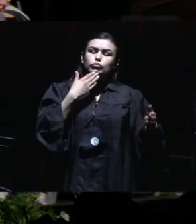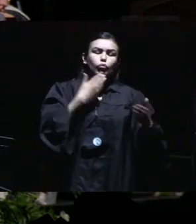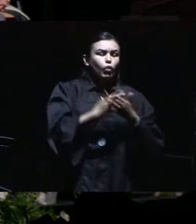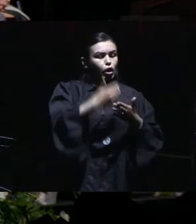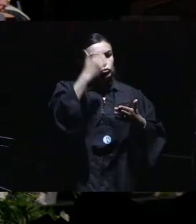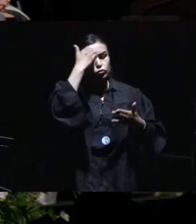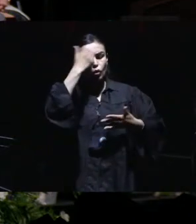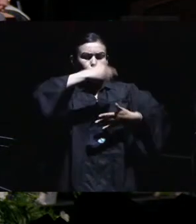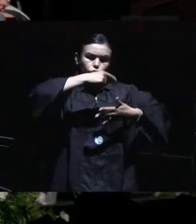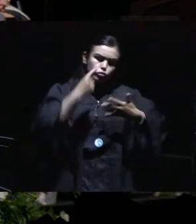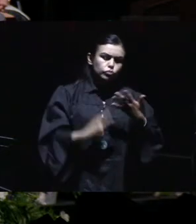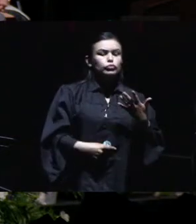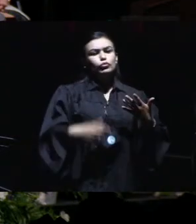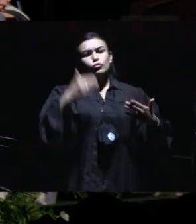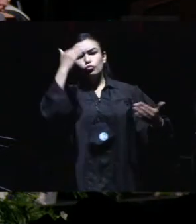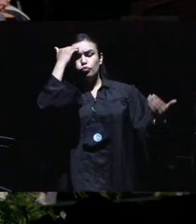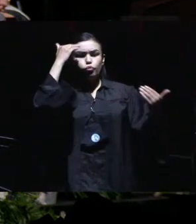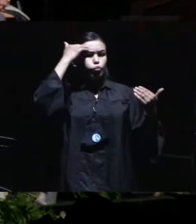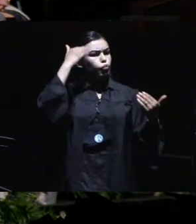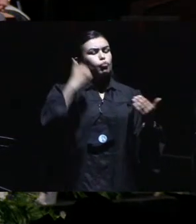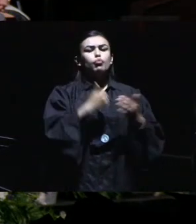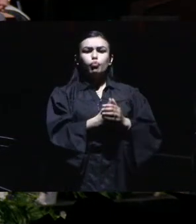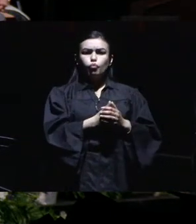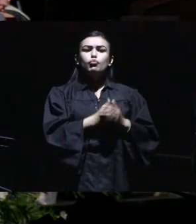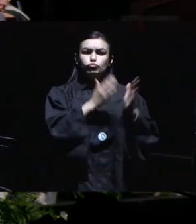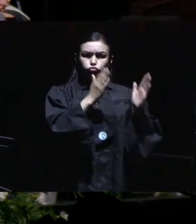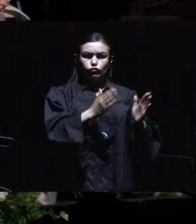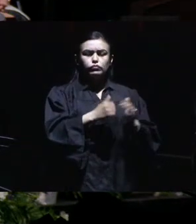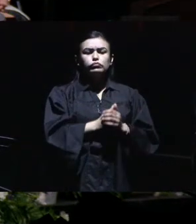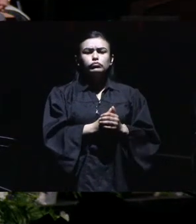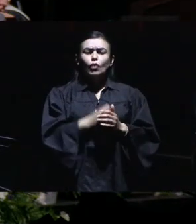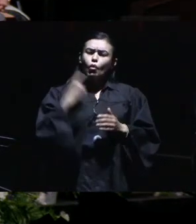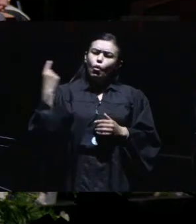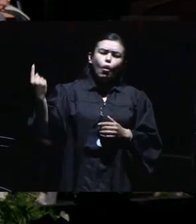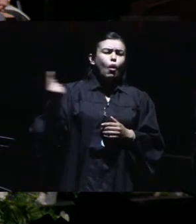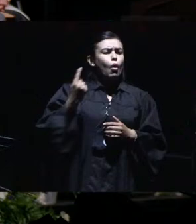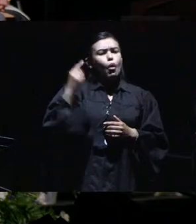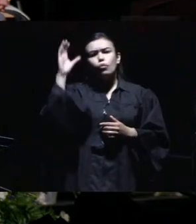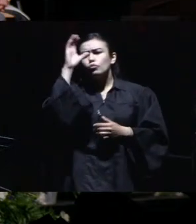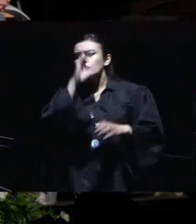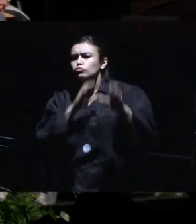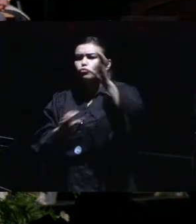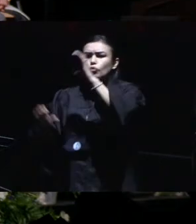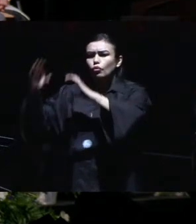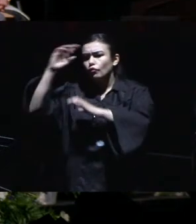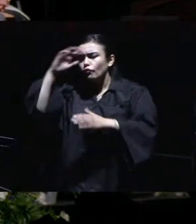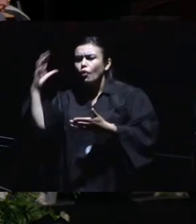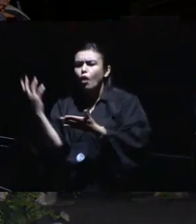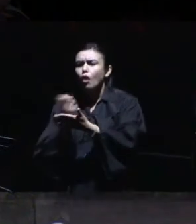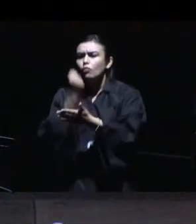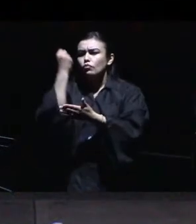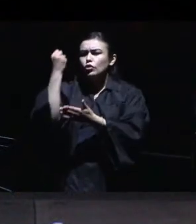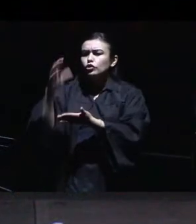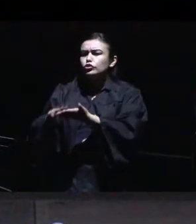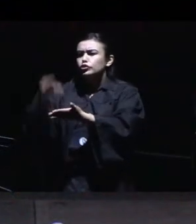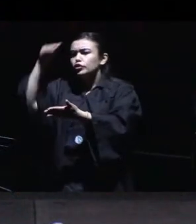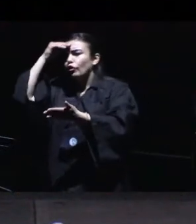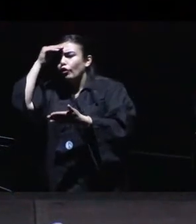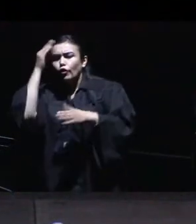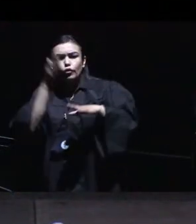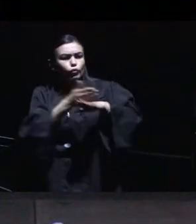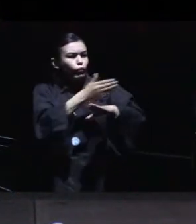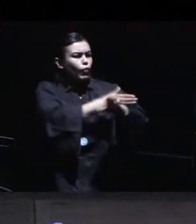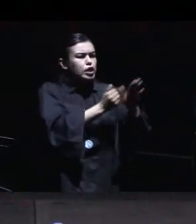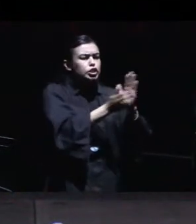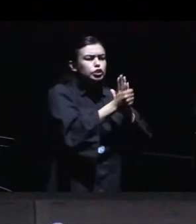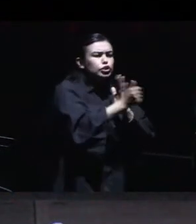individual. You must never stop learning and seeking out opportunities to continue to grow and enhance your skill set.